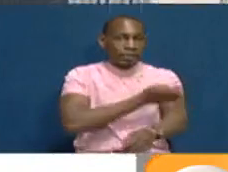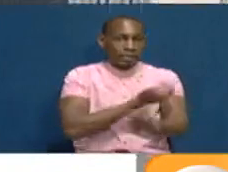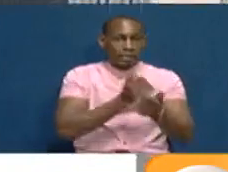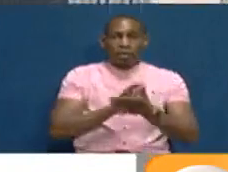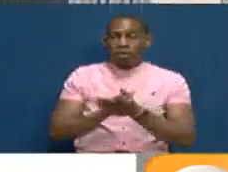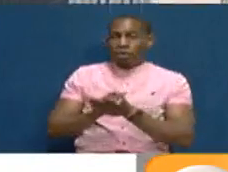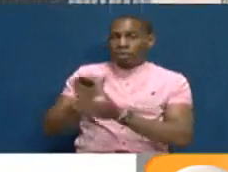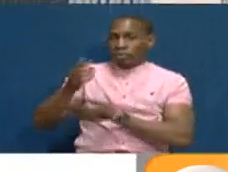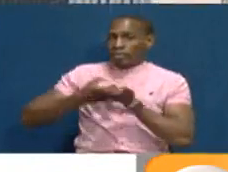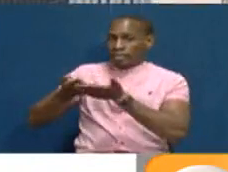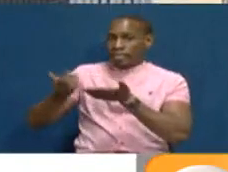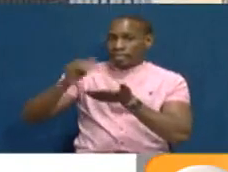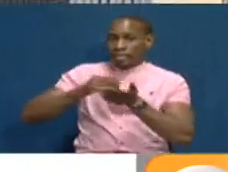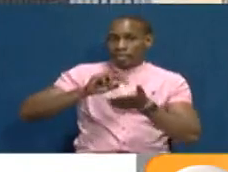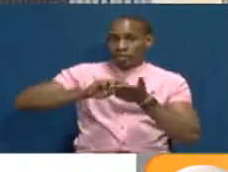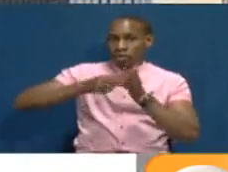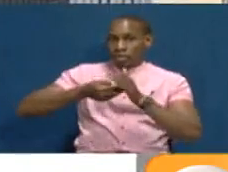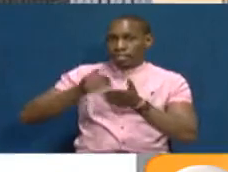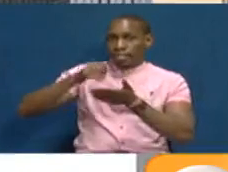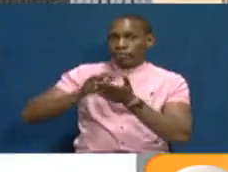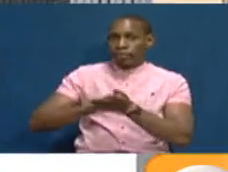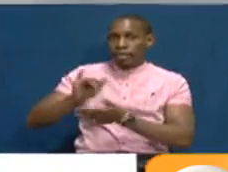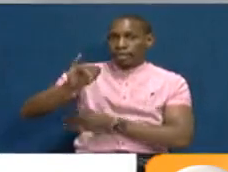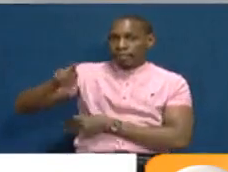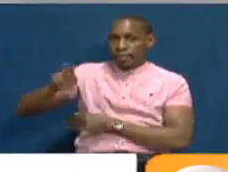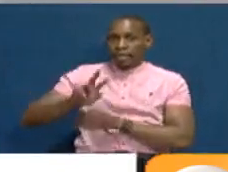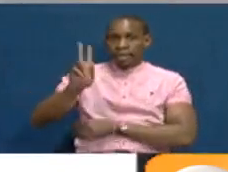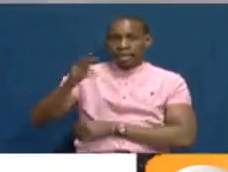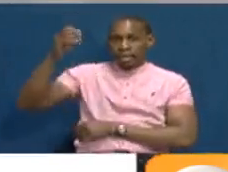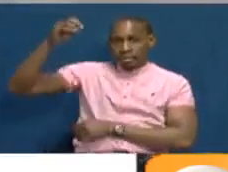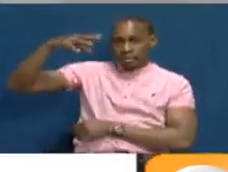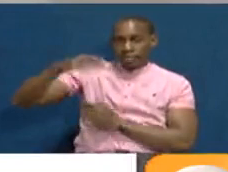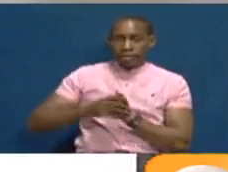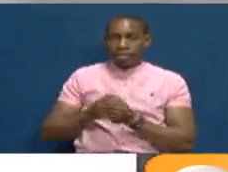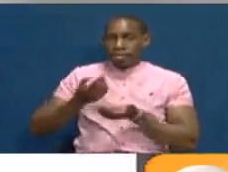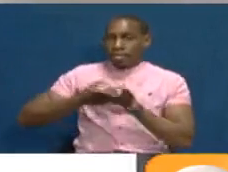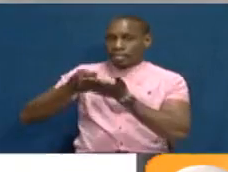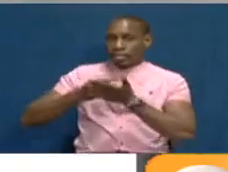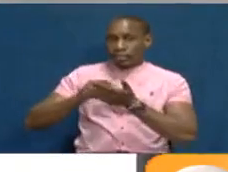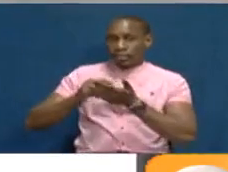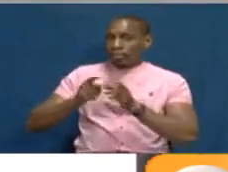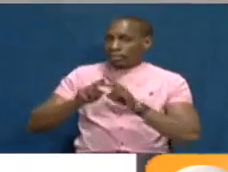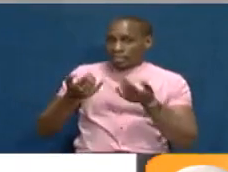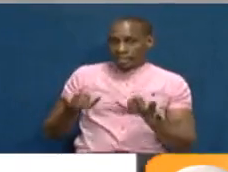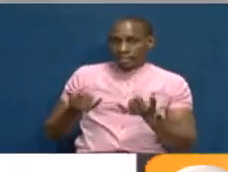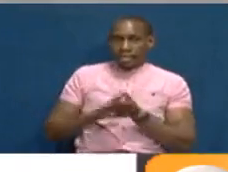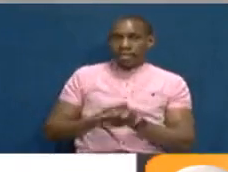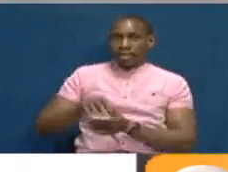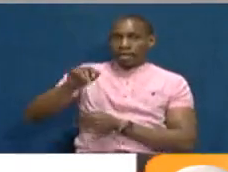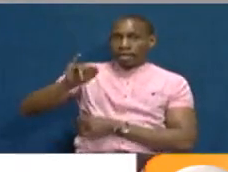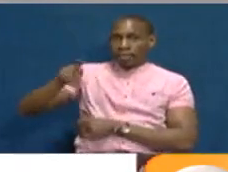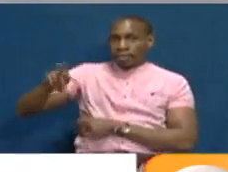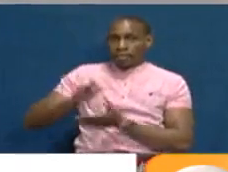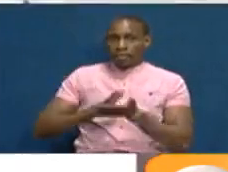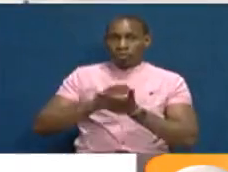to ask for renegotiations of contracts between the IPPs and Kenya Power. With the talks still at the initial stages, the IPPs